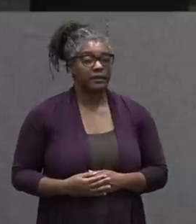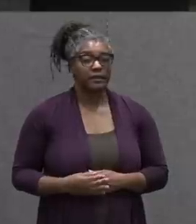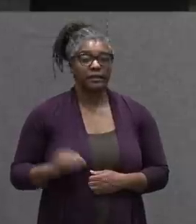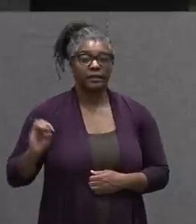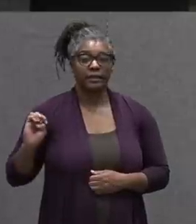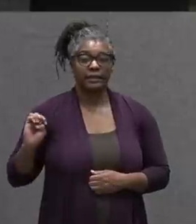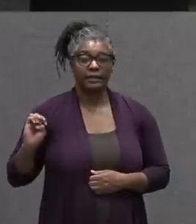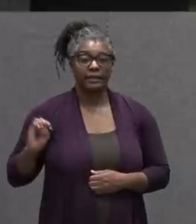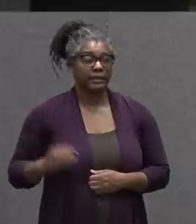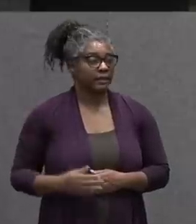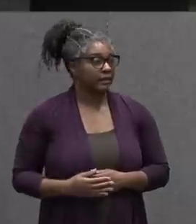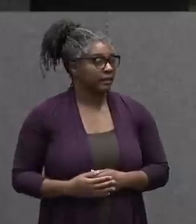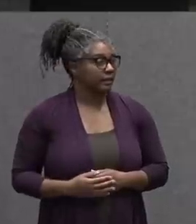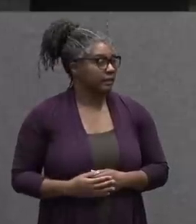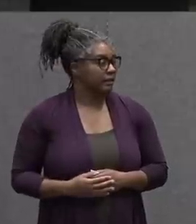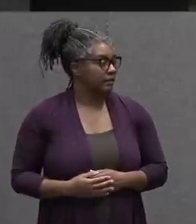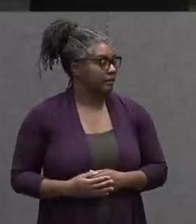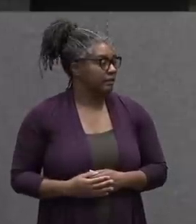E.